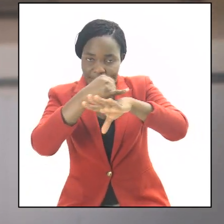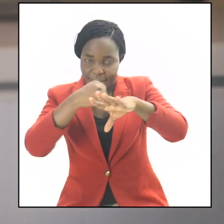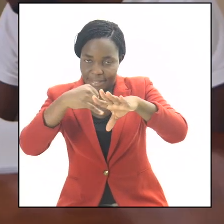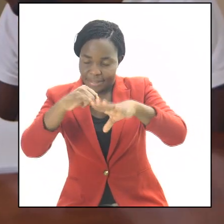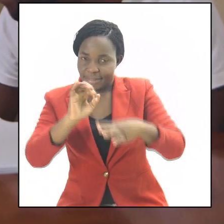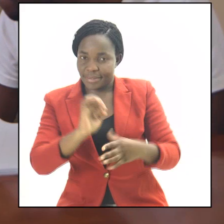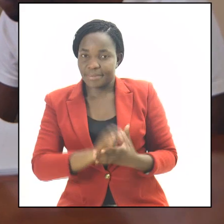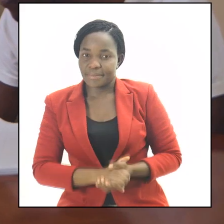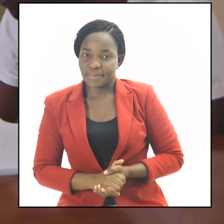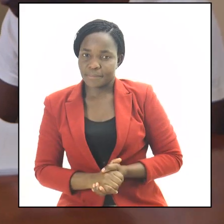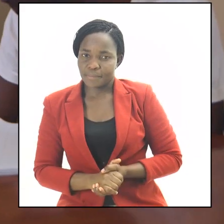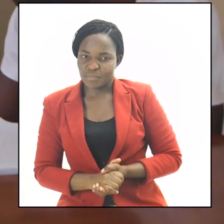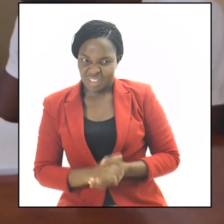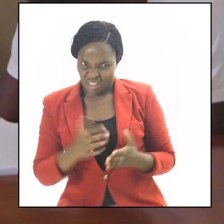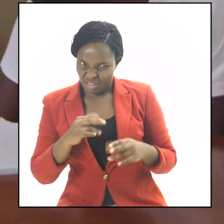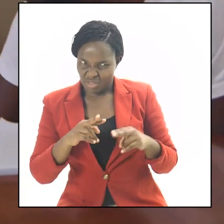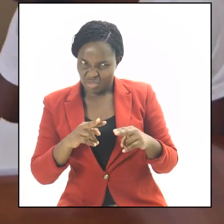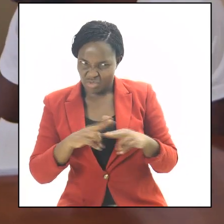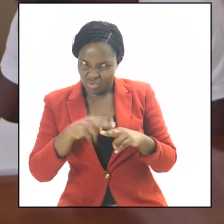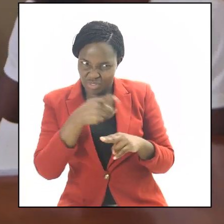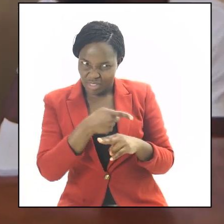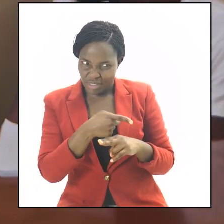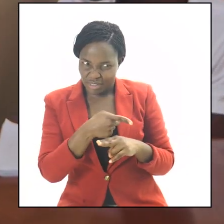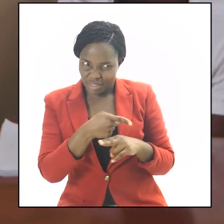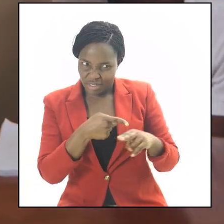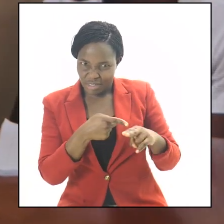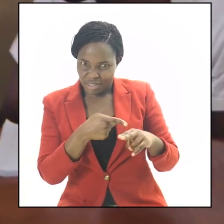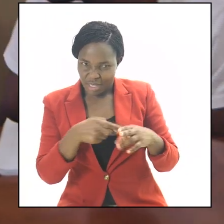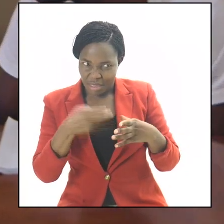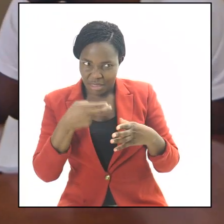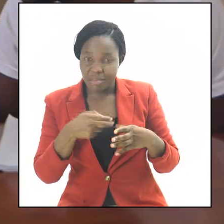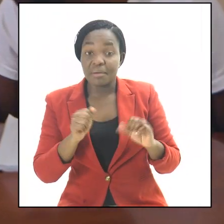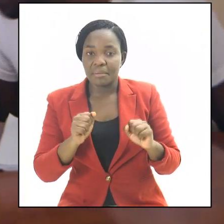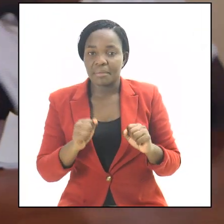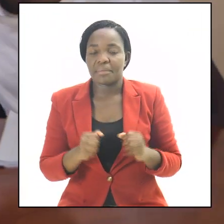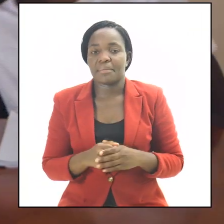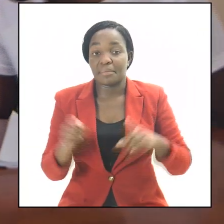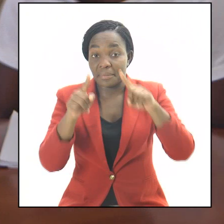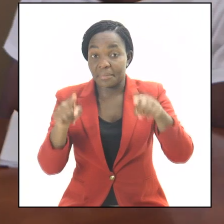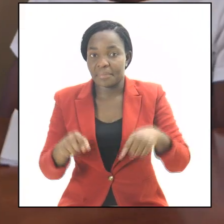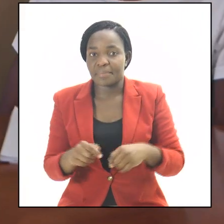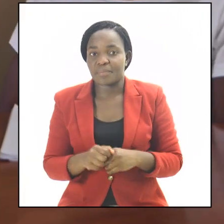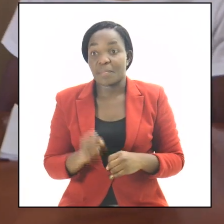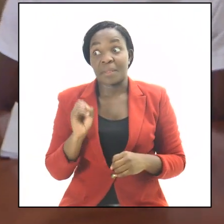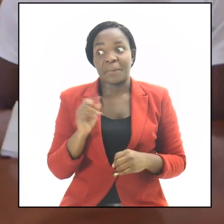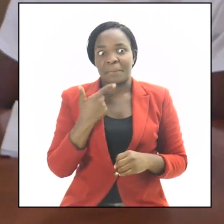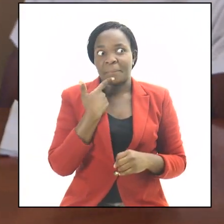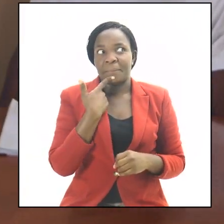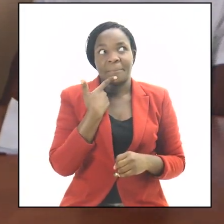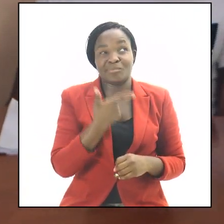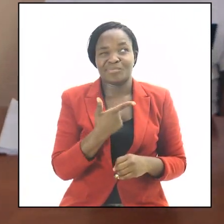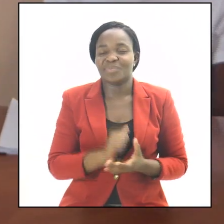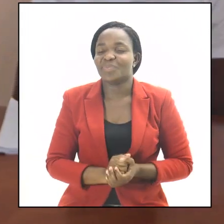parallelogram. So, can we use that cereal box over there? Sure. Thanks, Mama. We had better get to business,